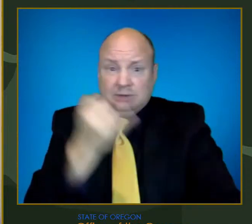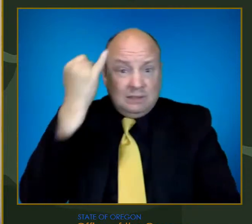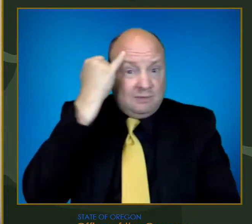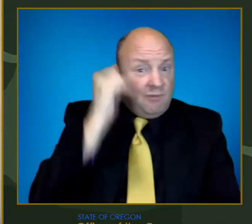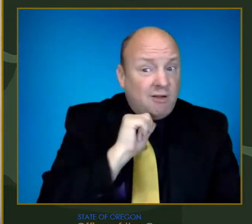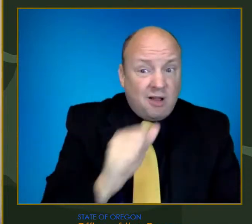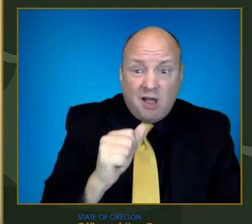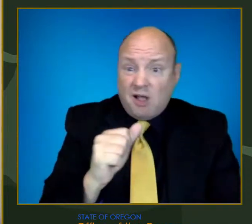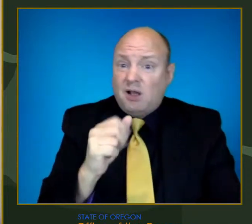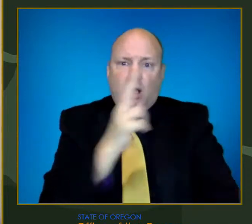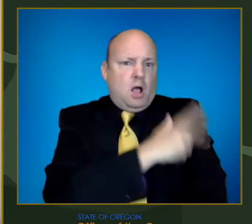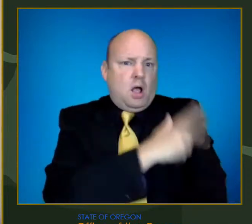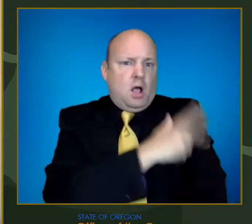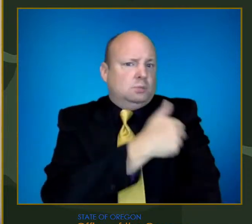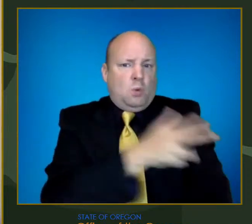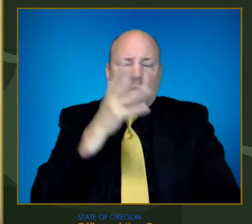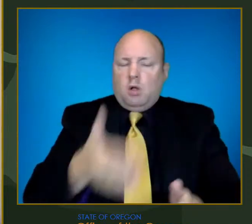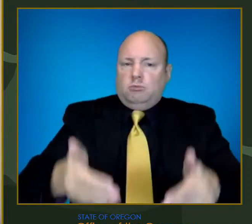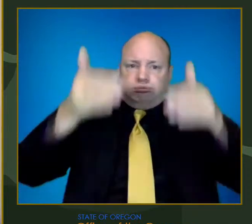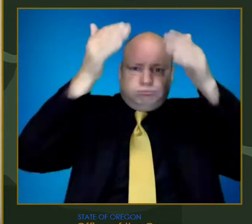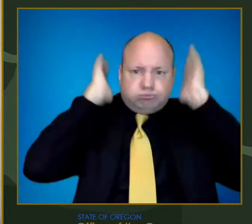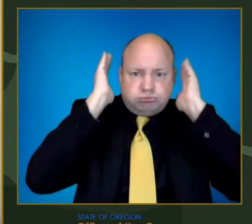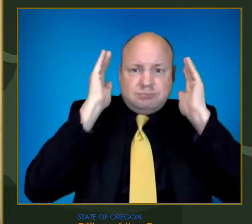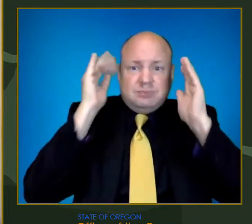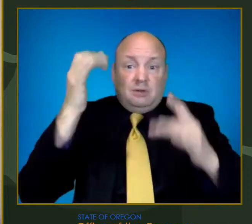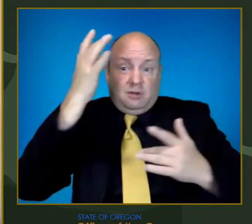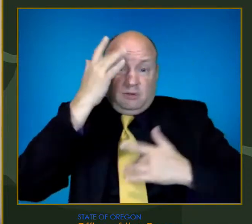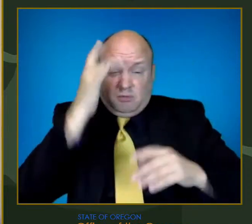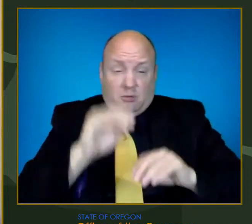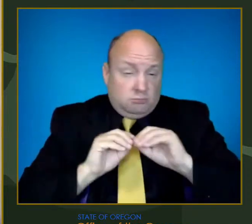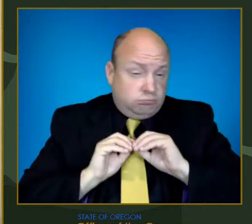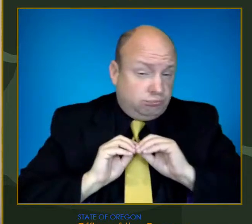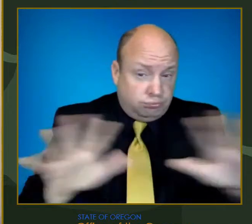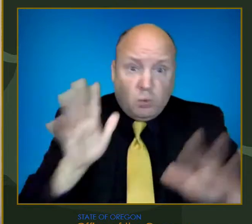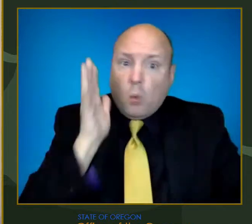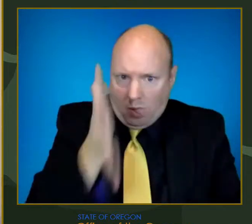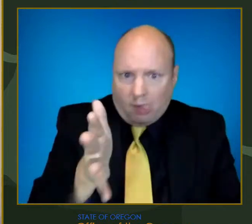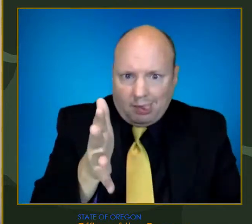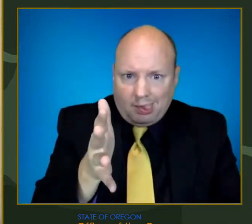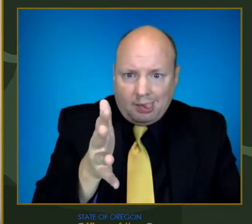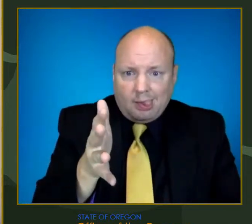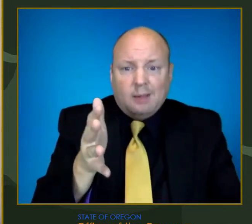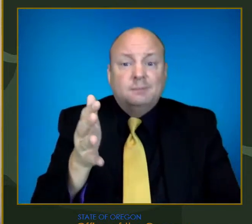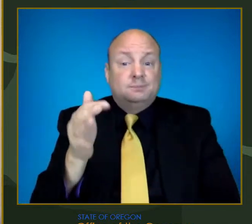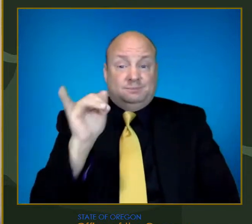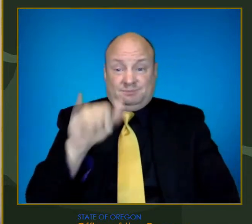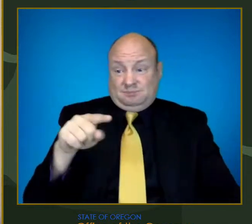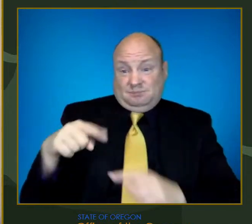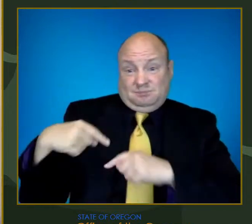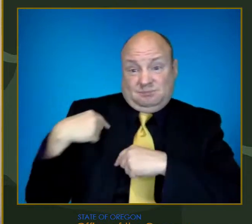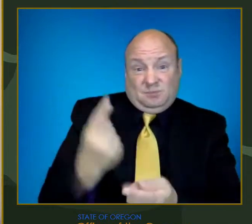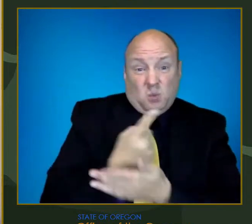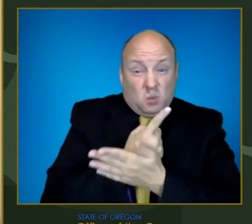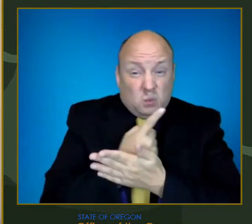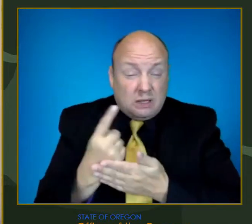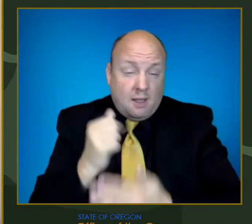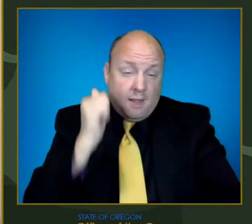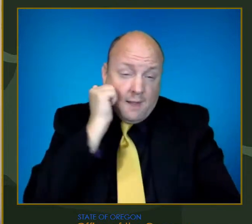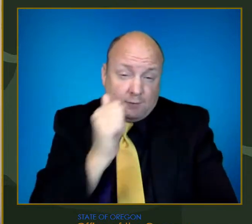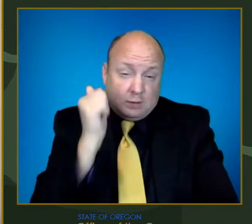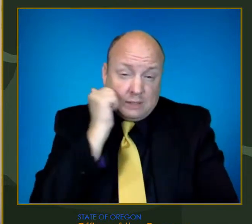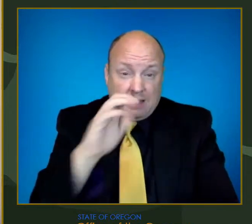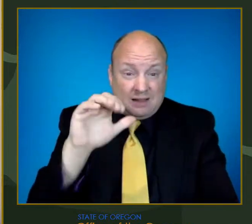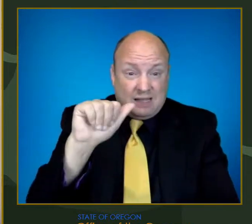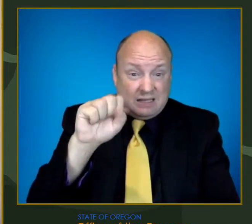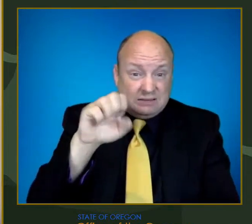communities. Over the past week, daily cases and COVID-19 related hospitalizations have continued an alarming